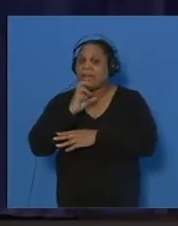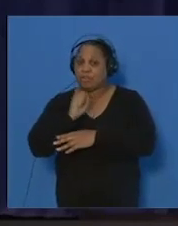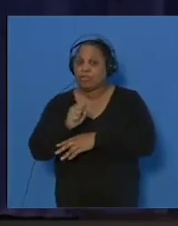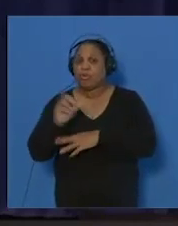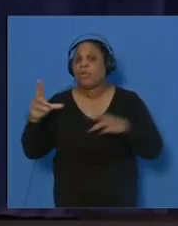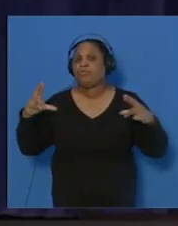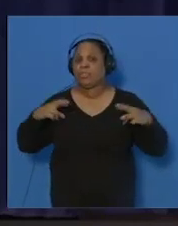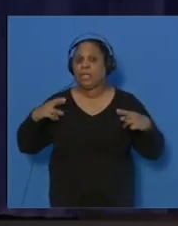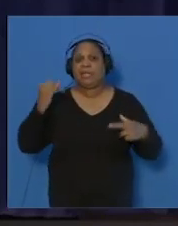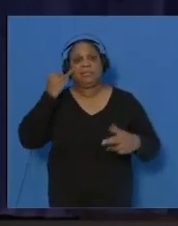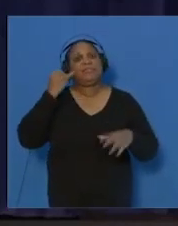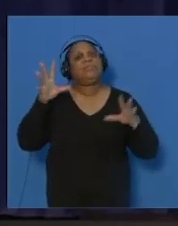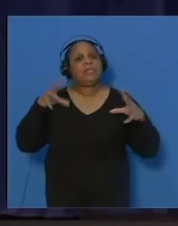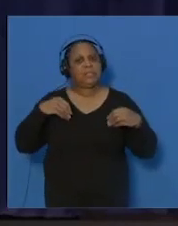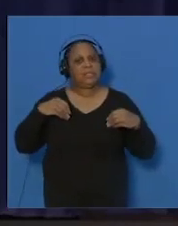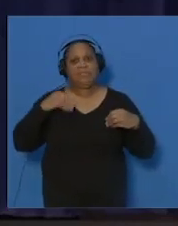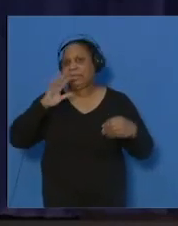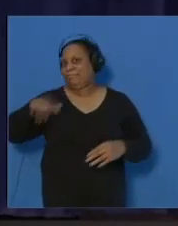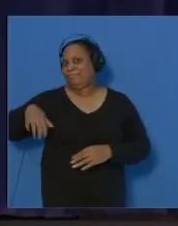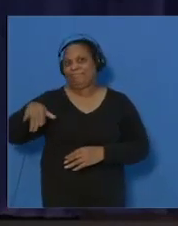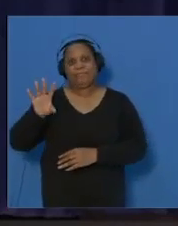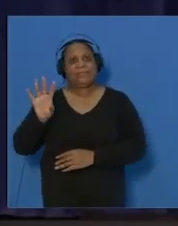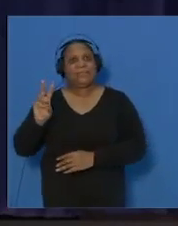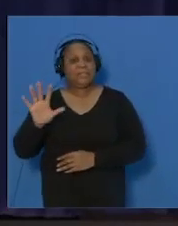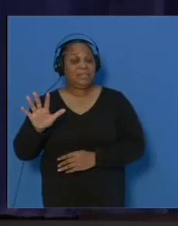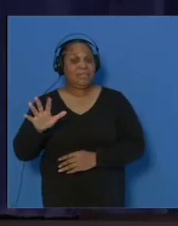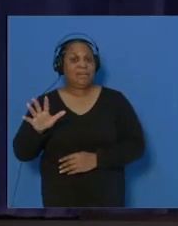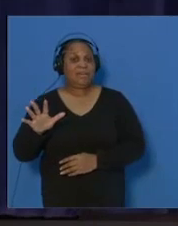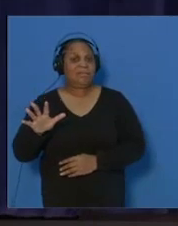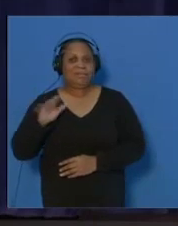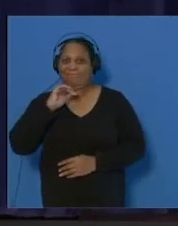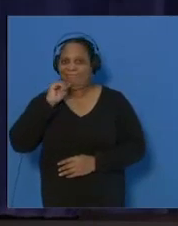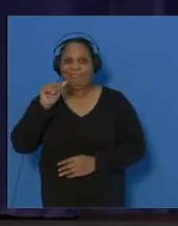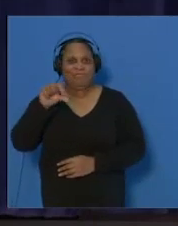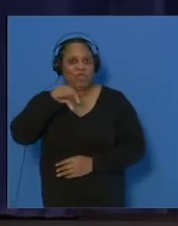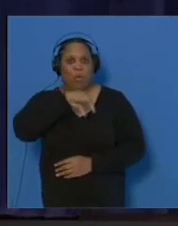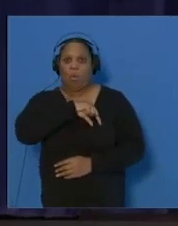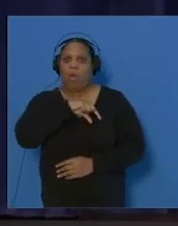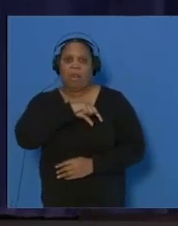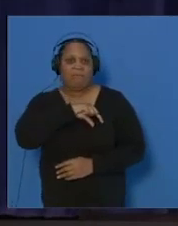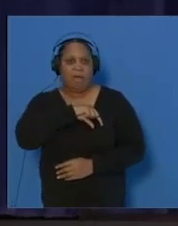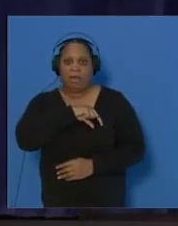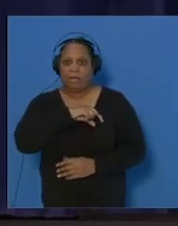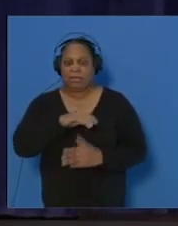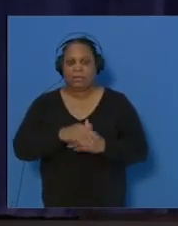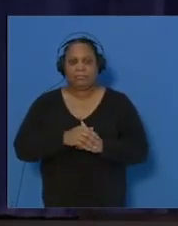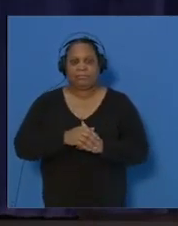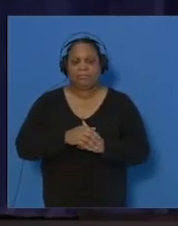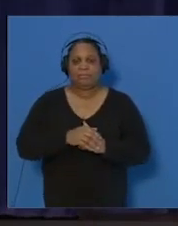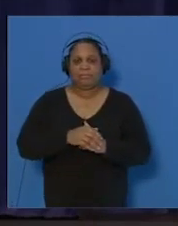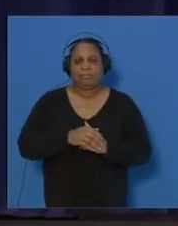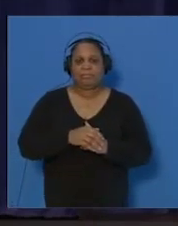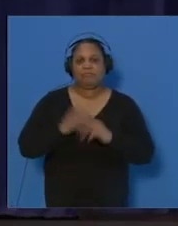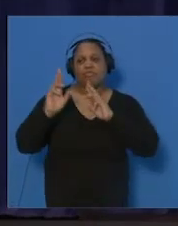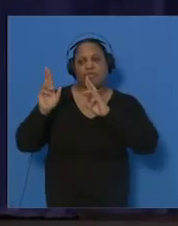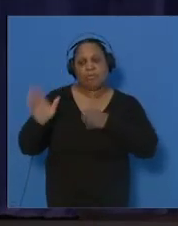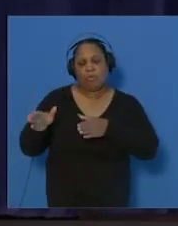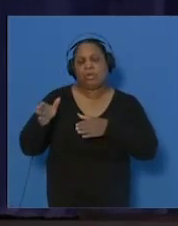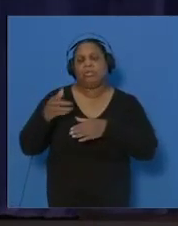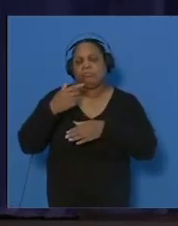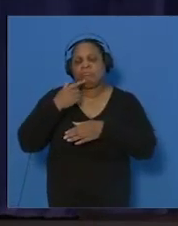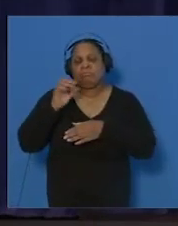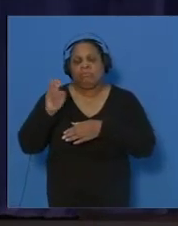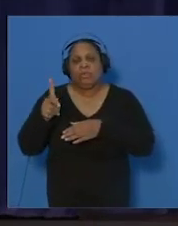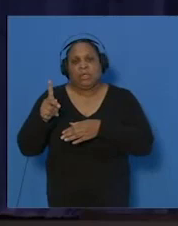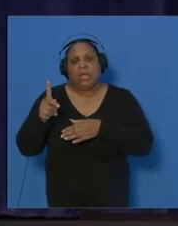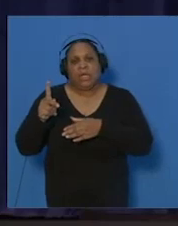if they've taken early retirement and are not 65, then they don't qualify. Okay, with that said, I have a